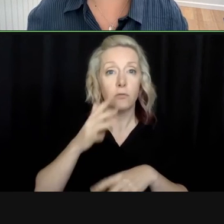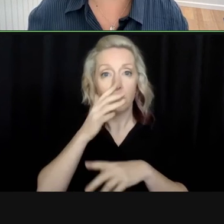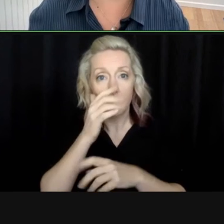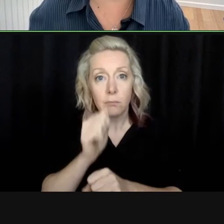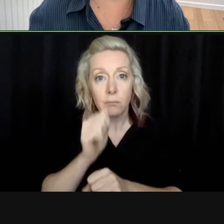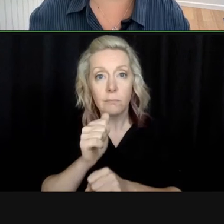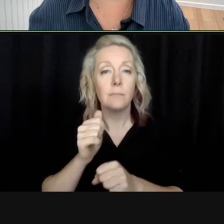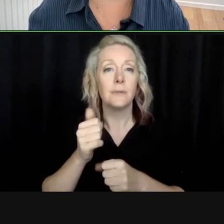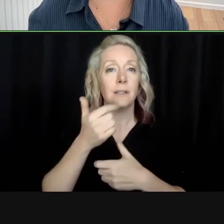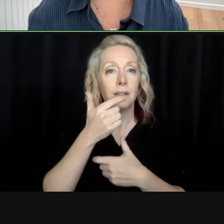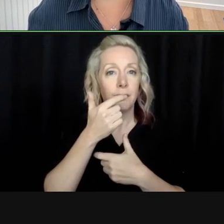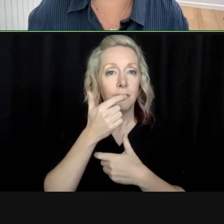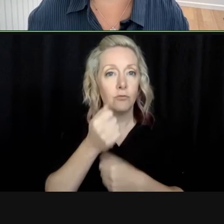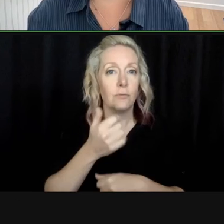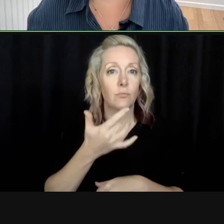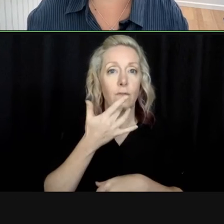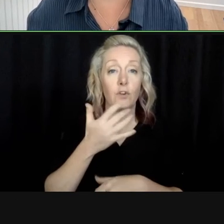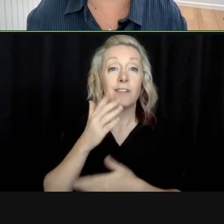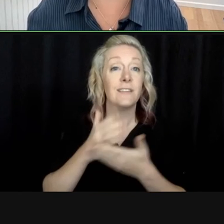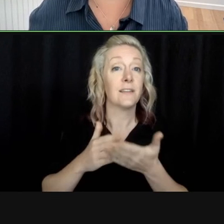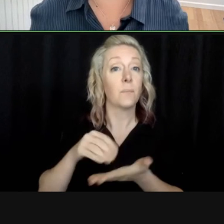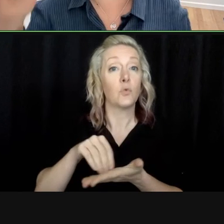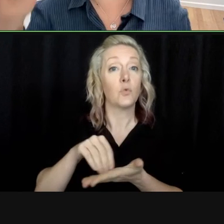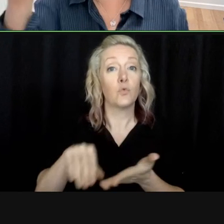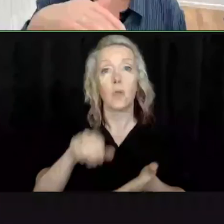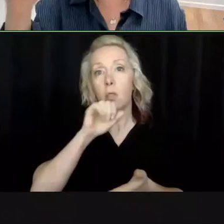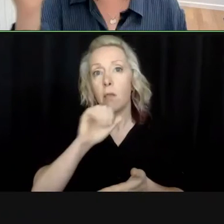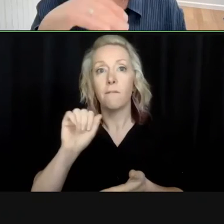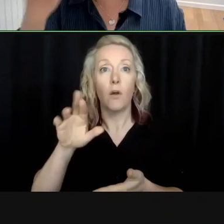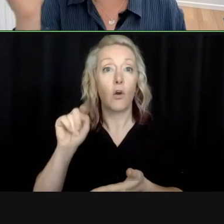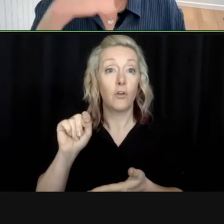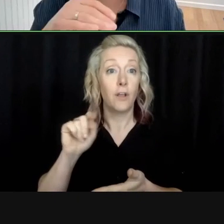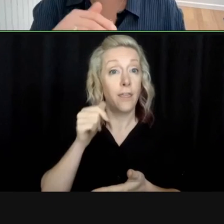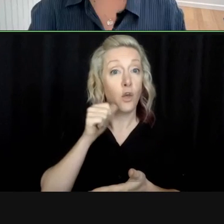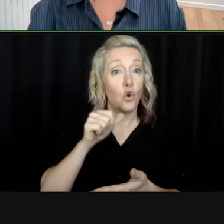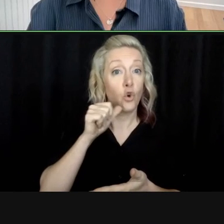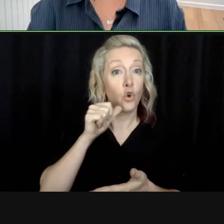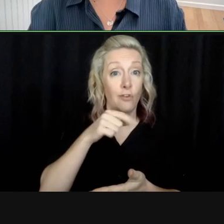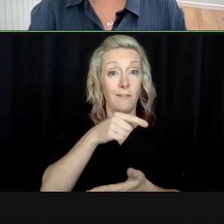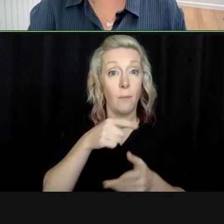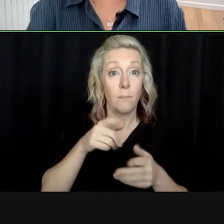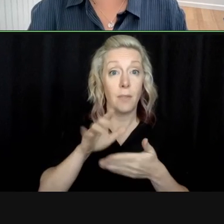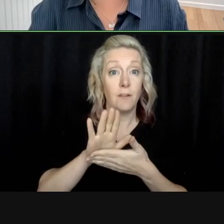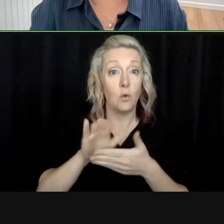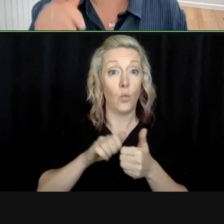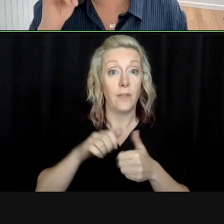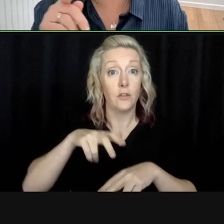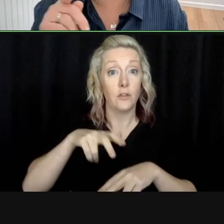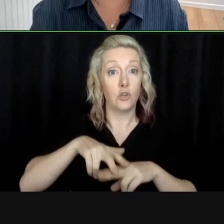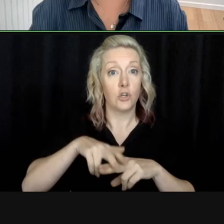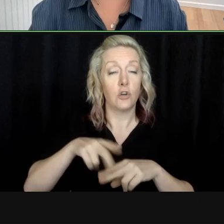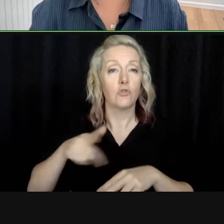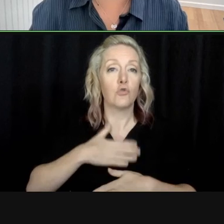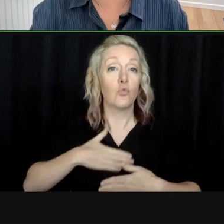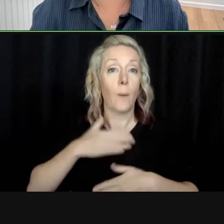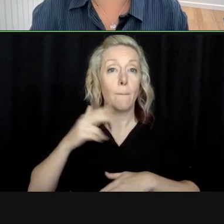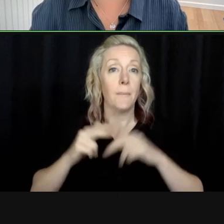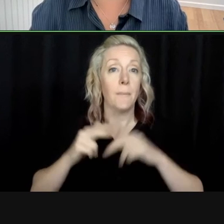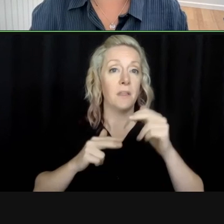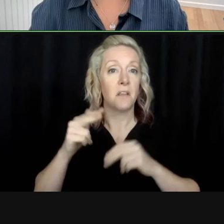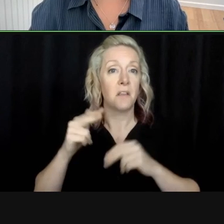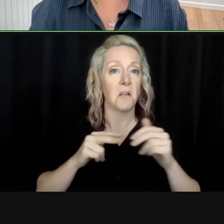So I've known some kids that love artwork. That little girl that I showed you that was rocking in the chair, she is a builder. I think she's going to be an